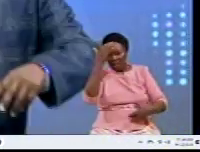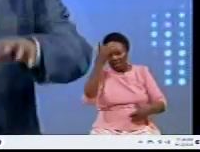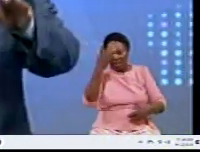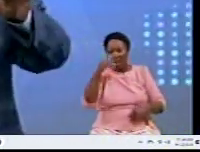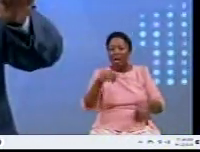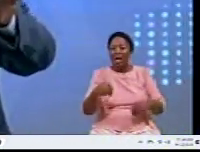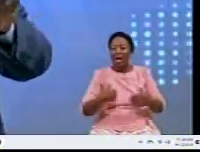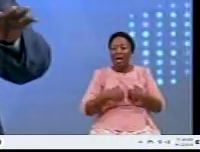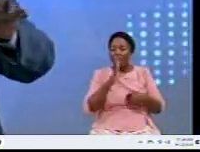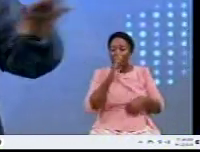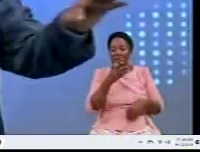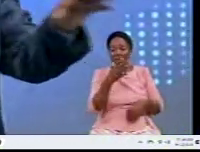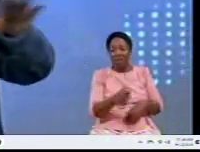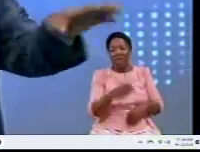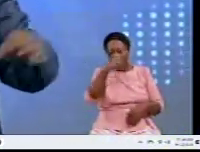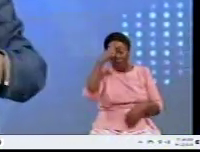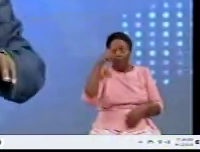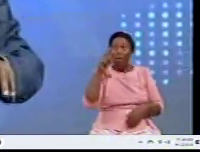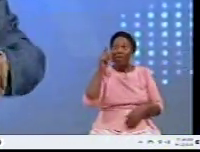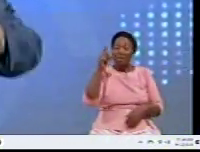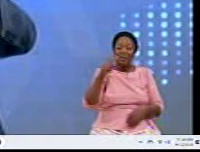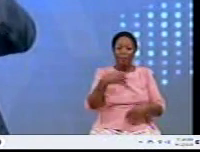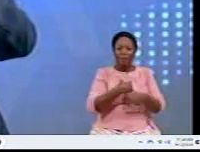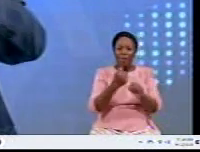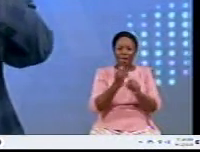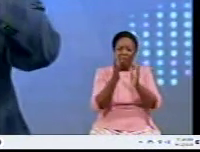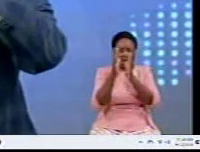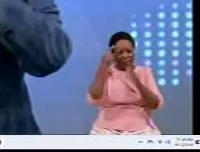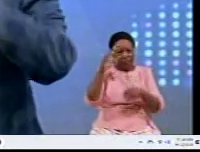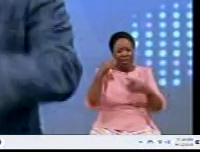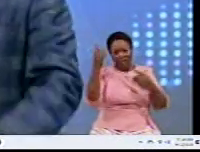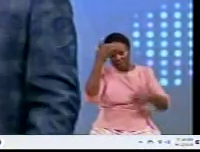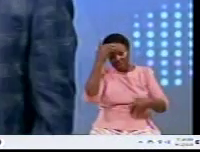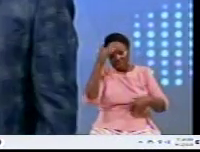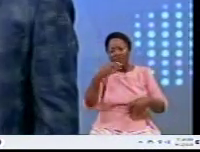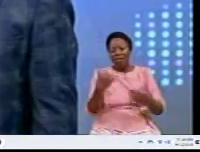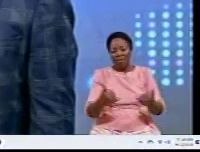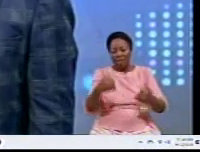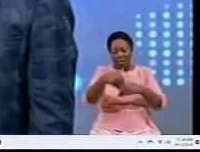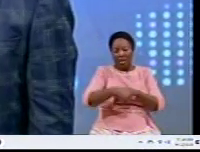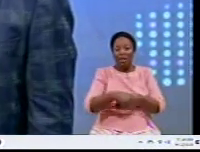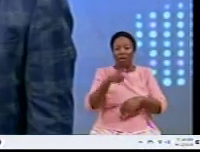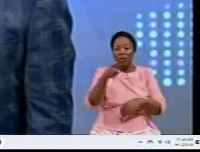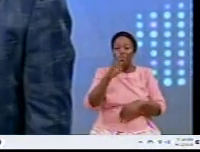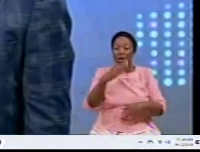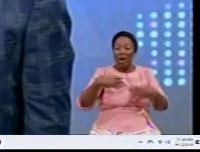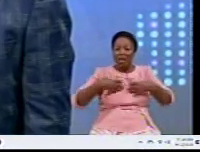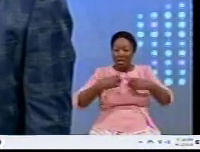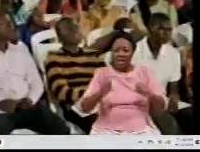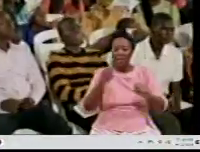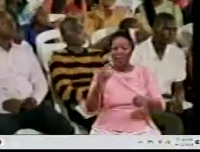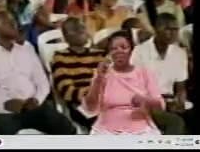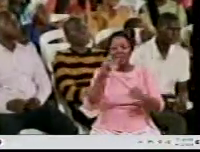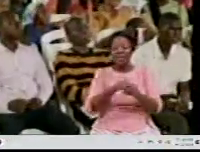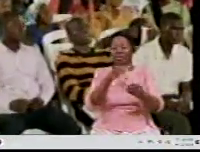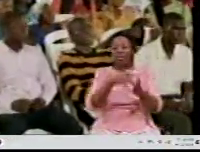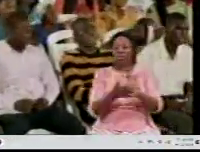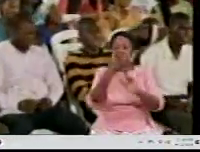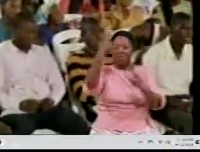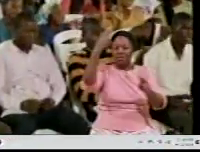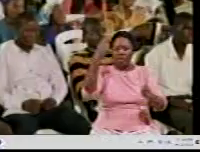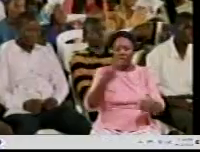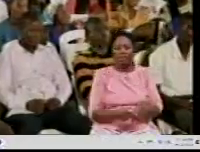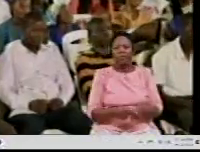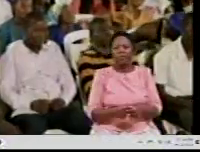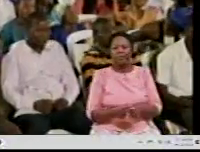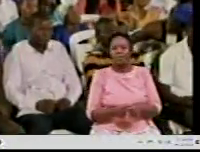there, because he maketh intercession for the sick, tonight you are healed in Jesus' name.